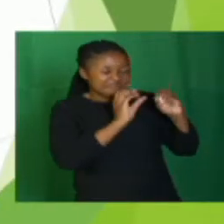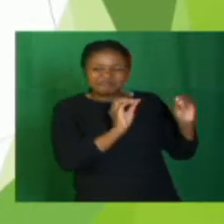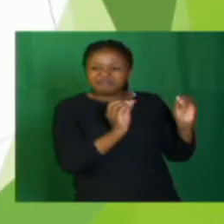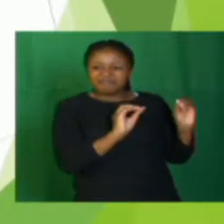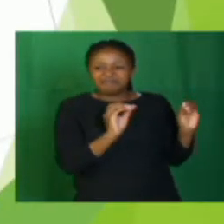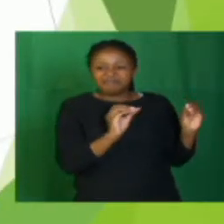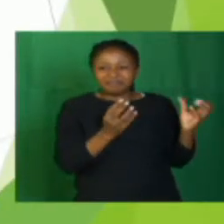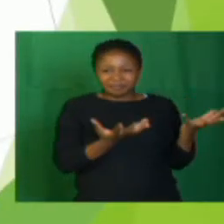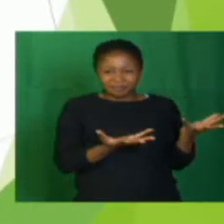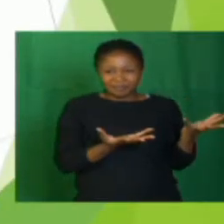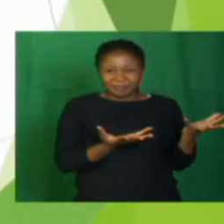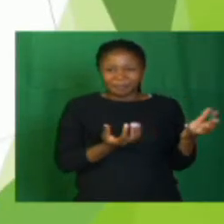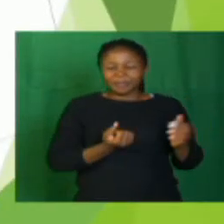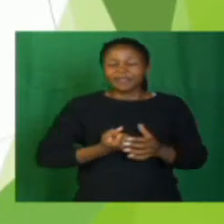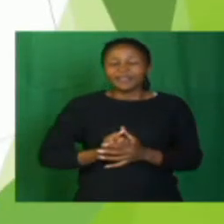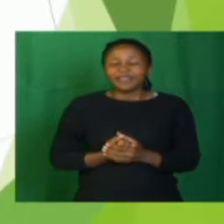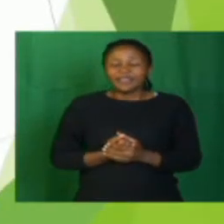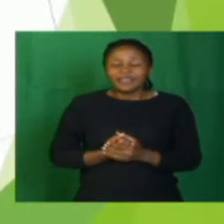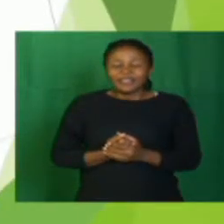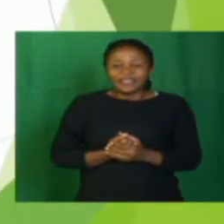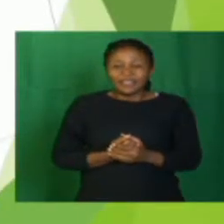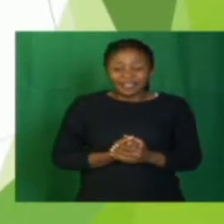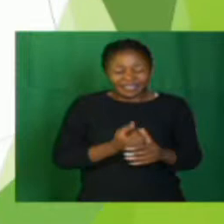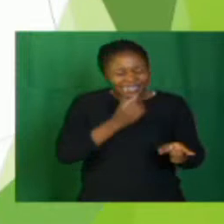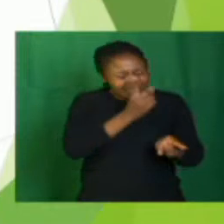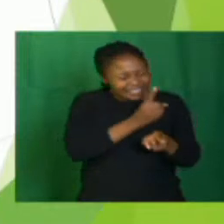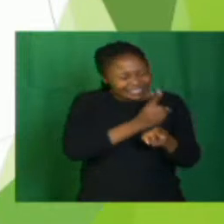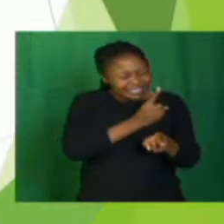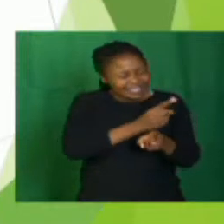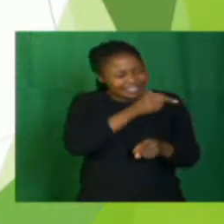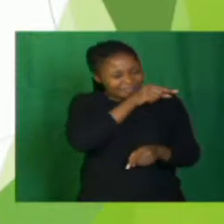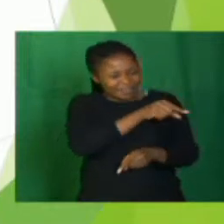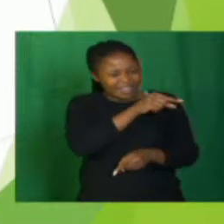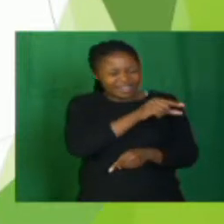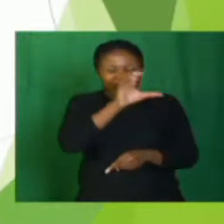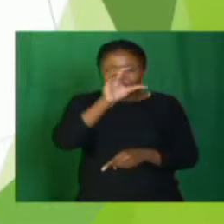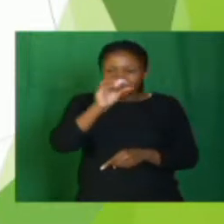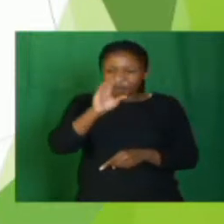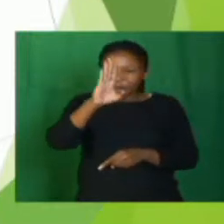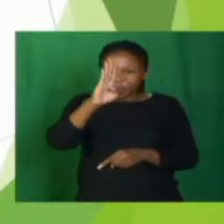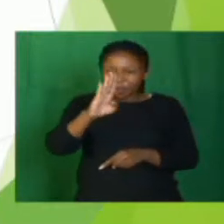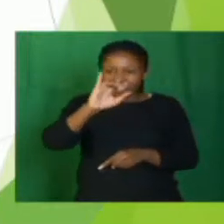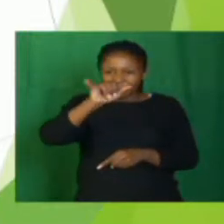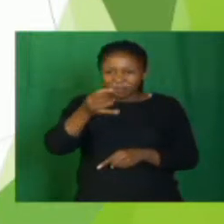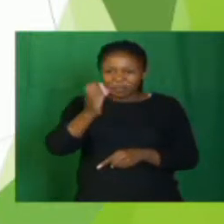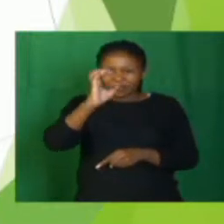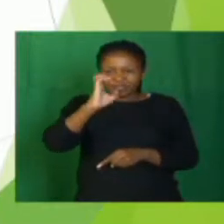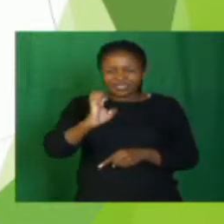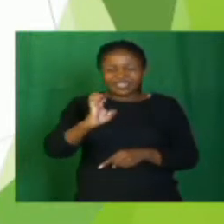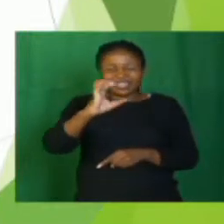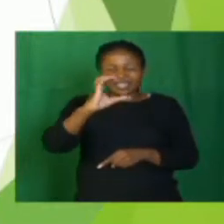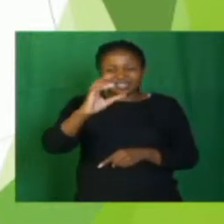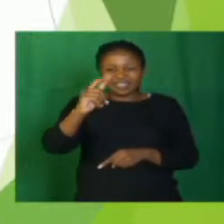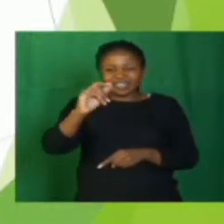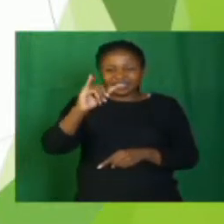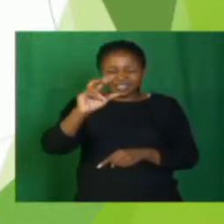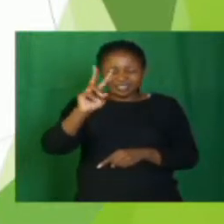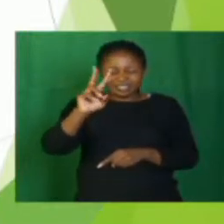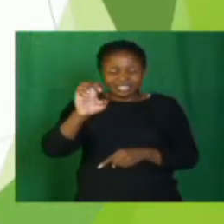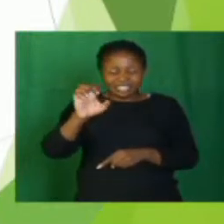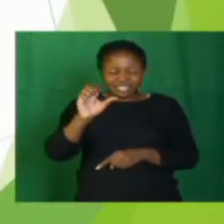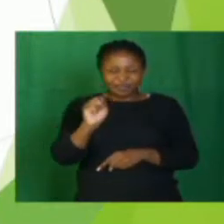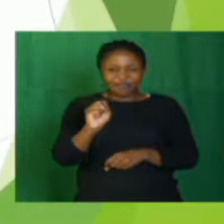is objective. You present the what? The facts. You give the reader the what? The justification.